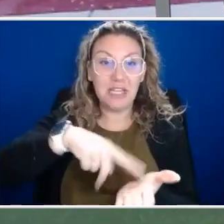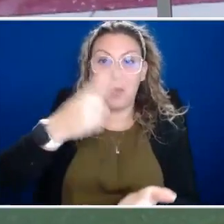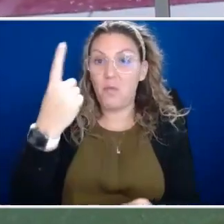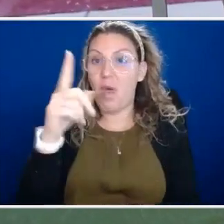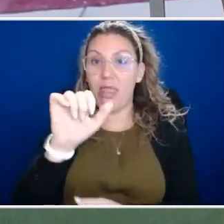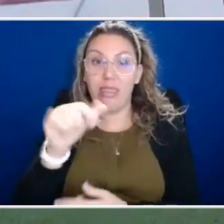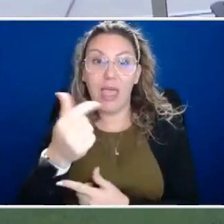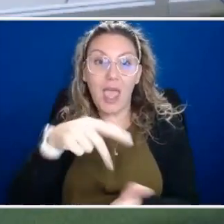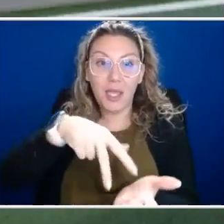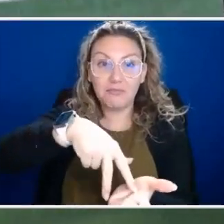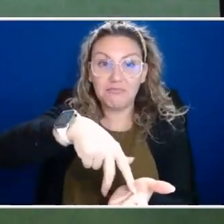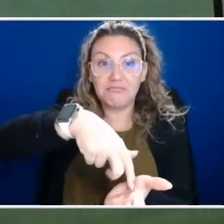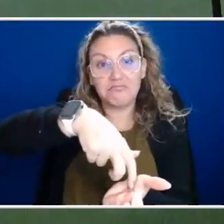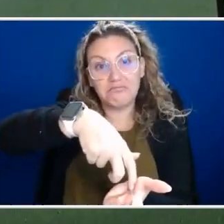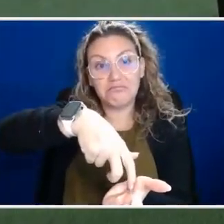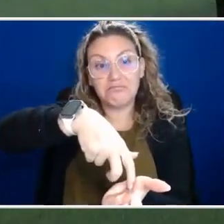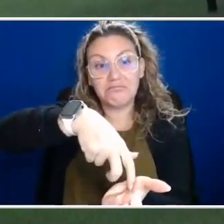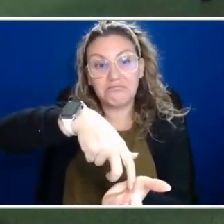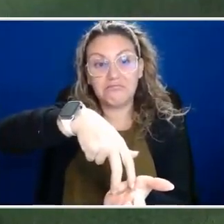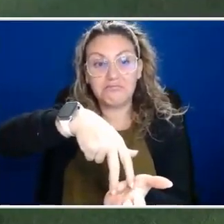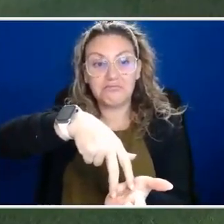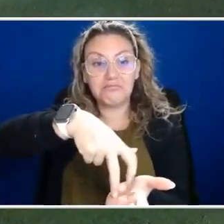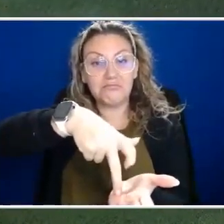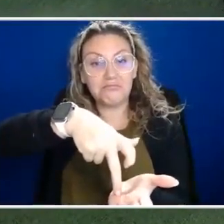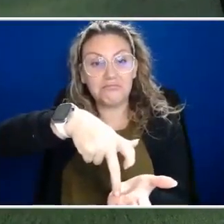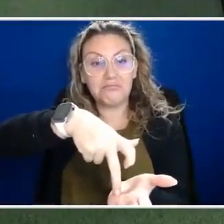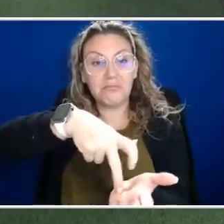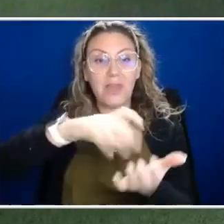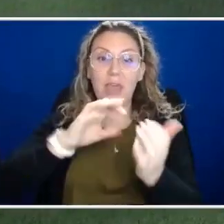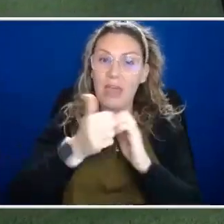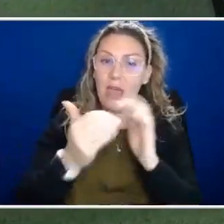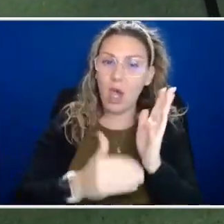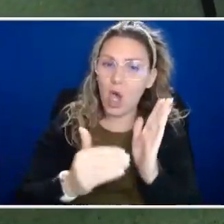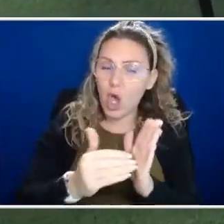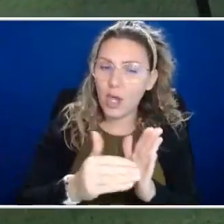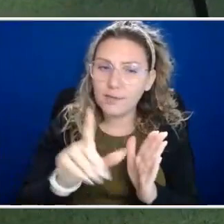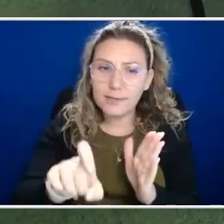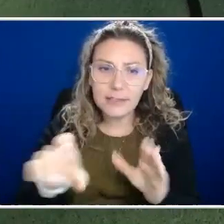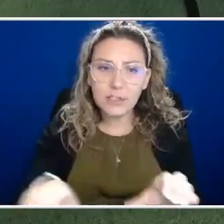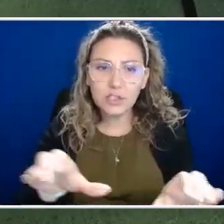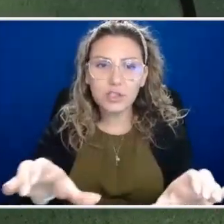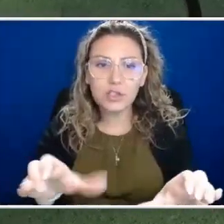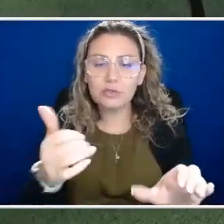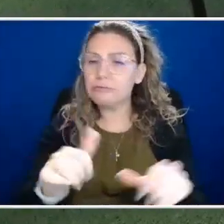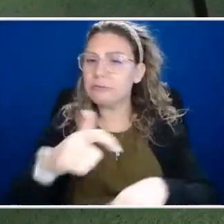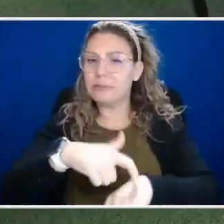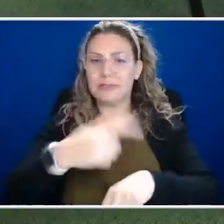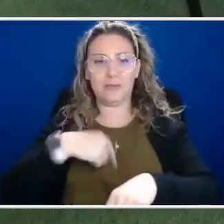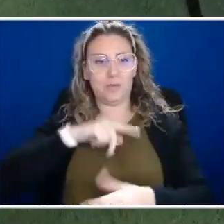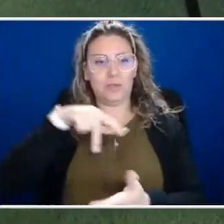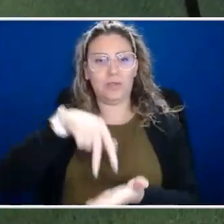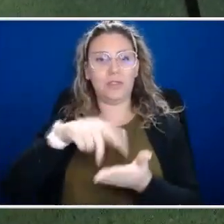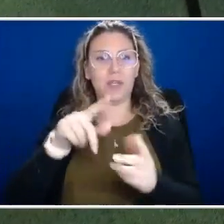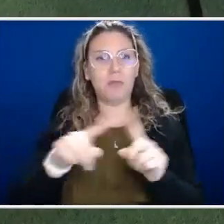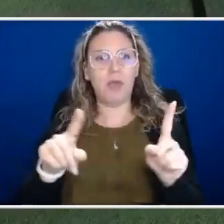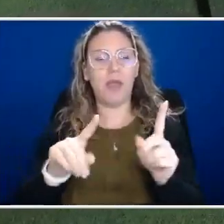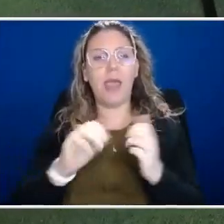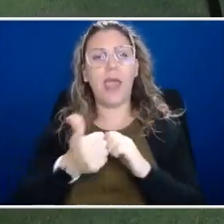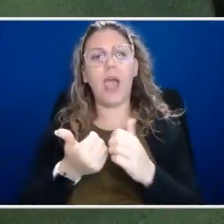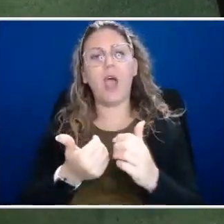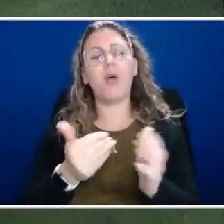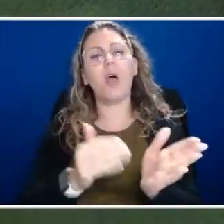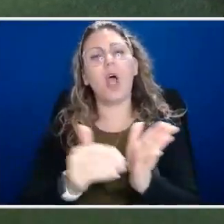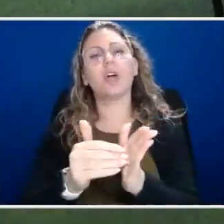And how often should you be doing, in addition, well, anytime we're standing is what you said, but also how often should we do this